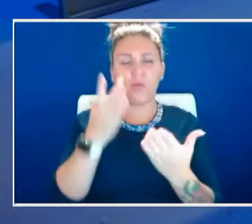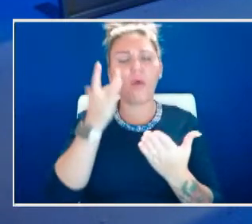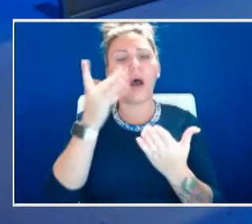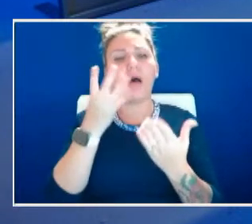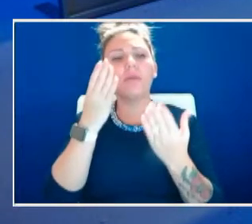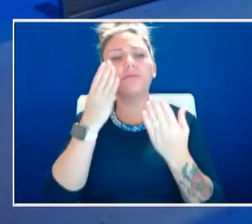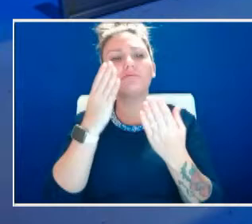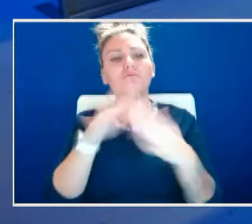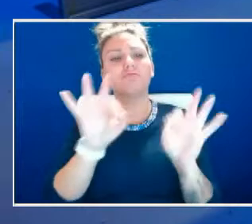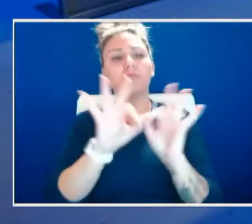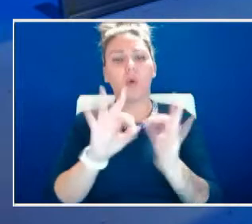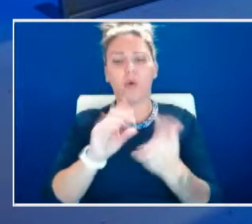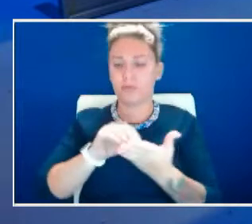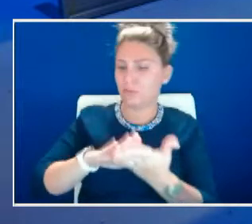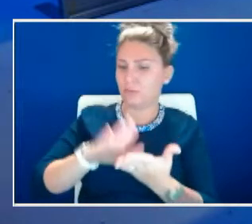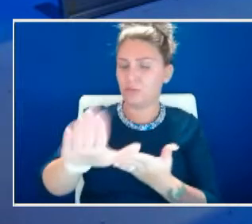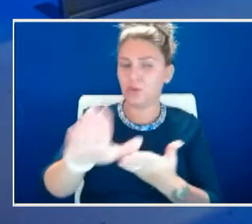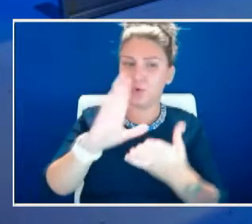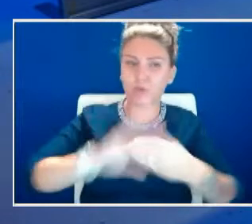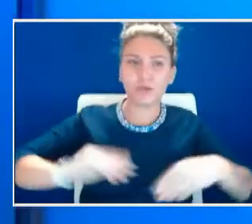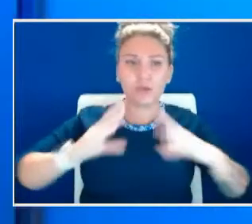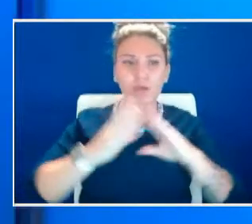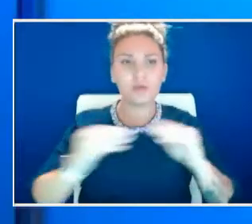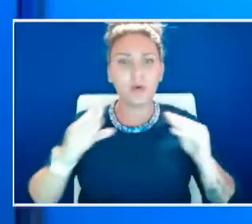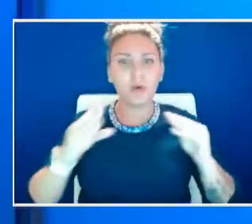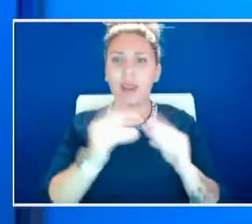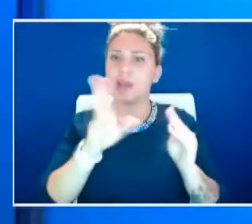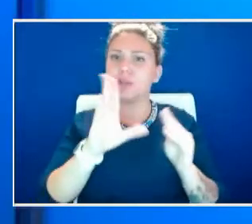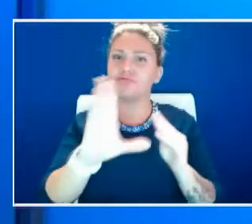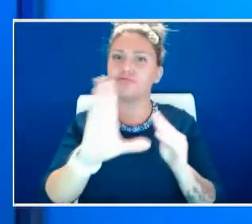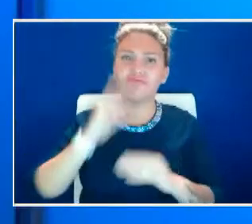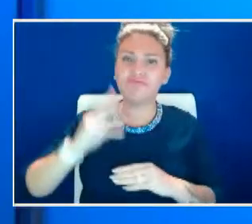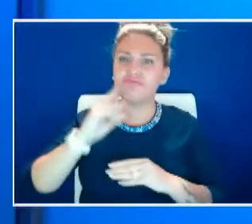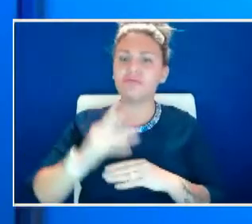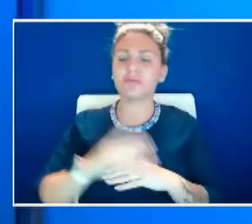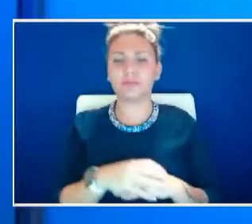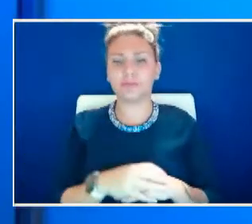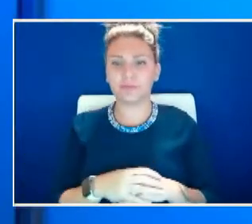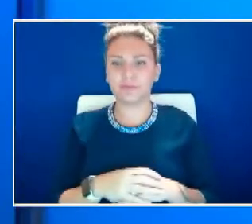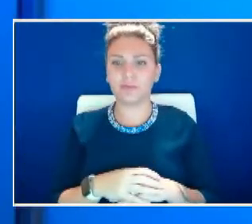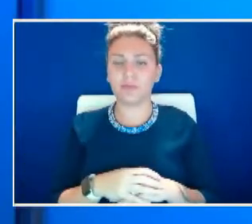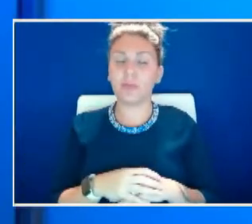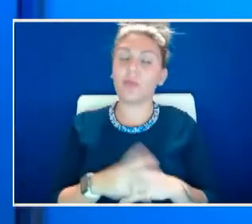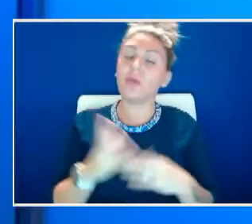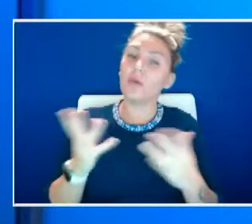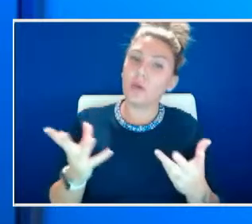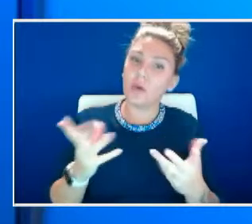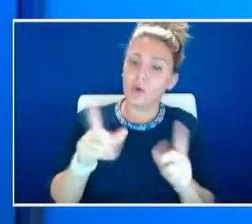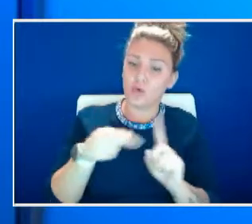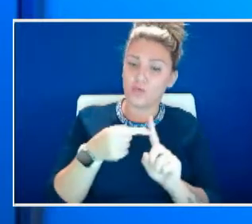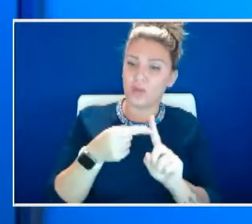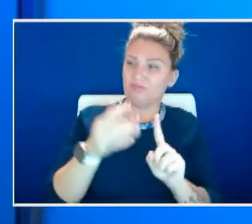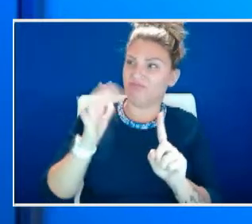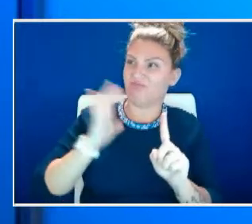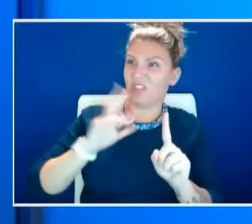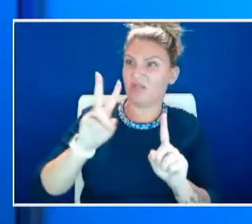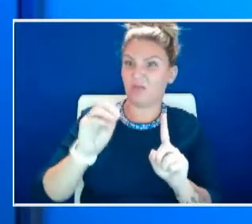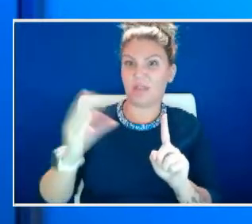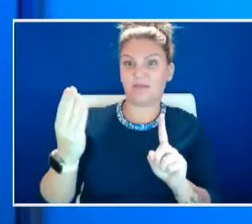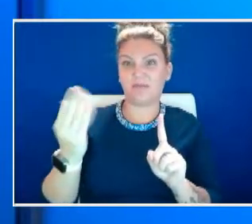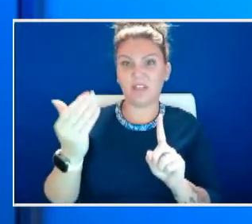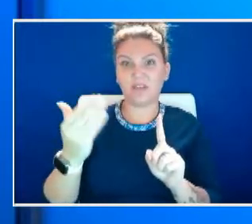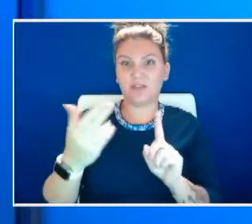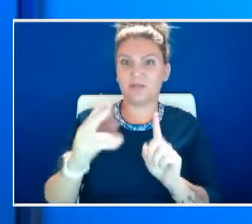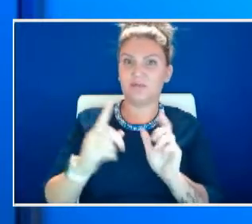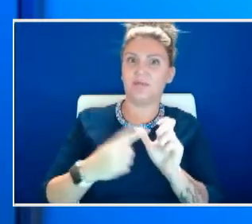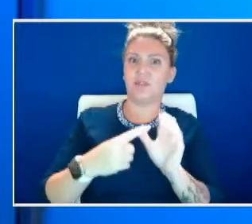this story and this journey that you've been on? Well, when I first was diagnosed in 2015 and made it all through